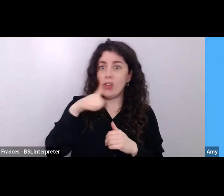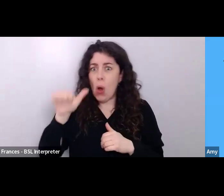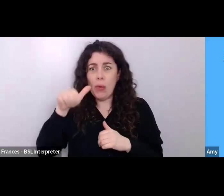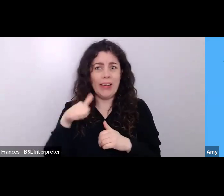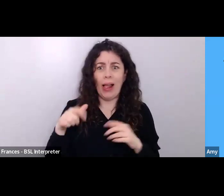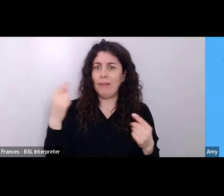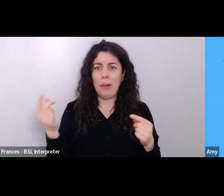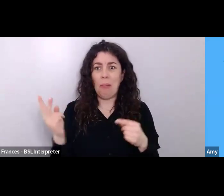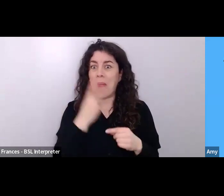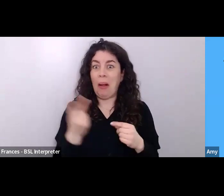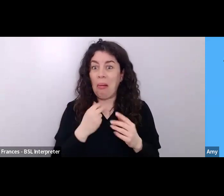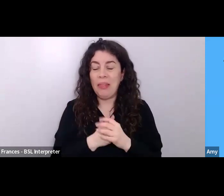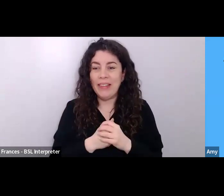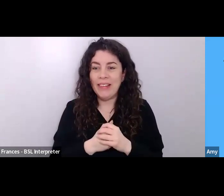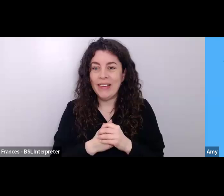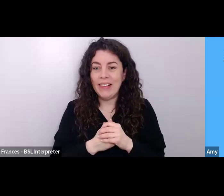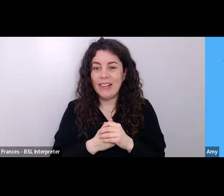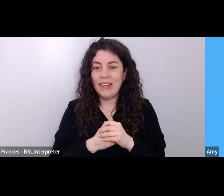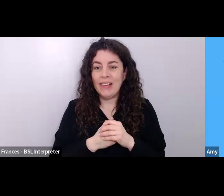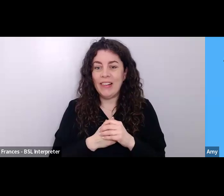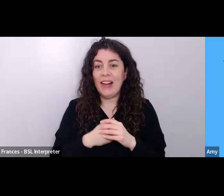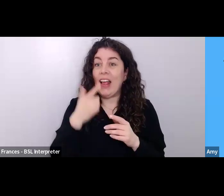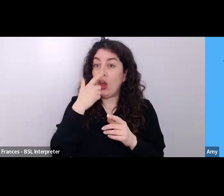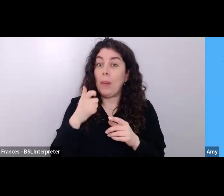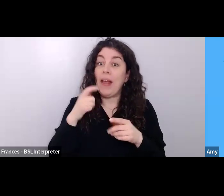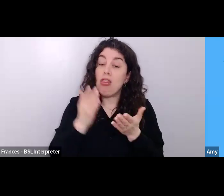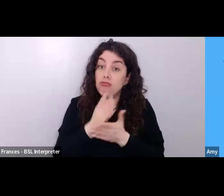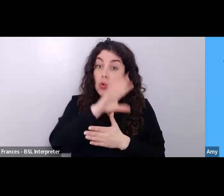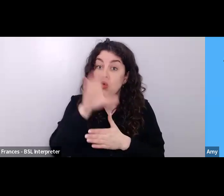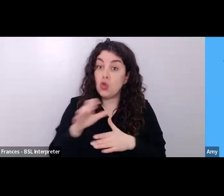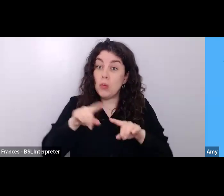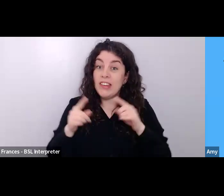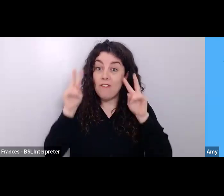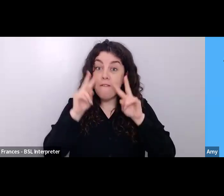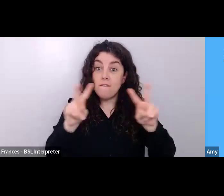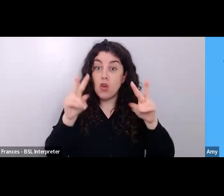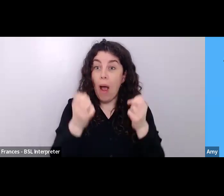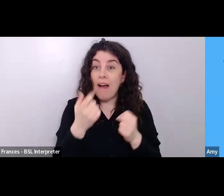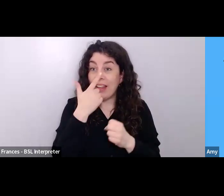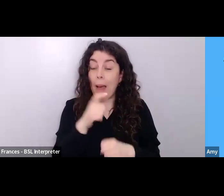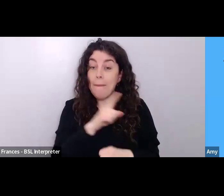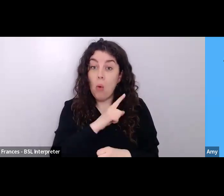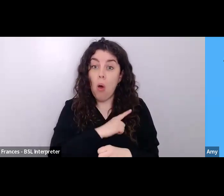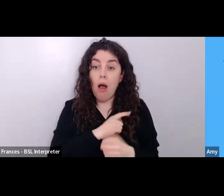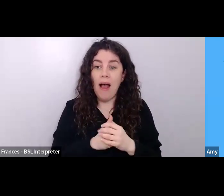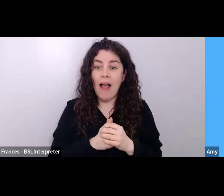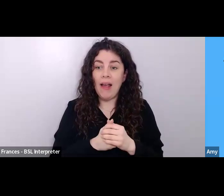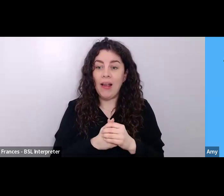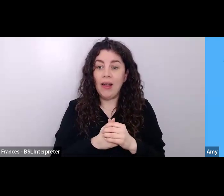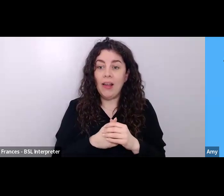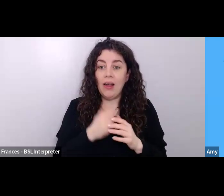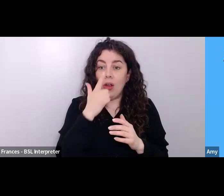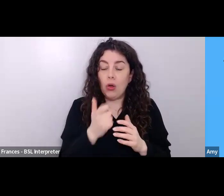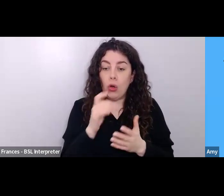no. Okay. There are so many different views in Zoom. That can sometimes be the problem. So it might be that you